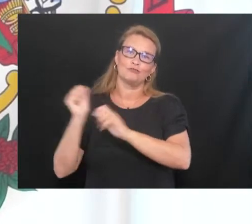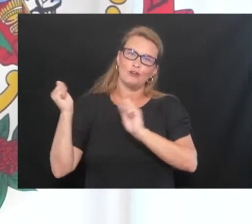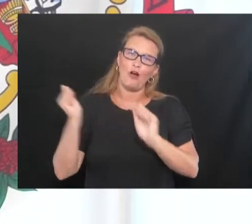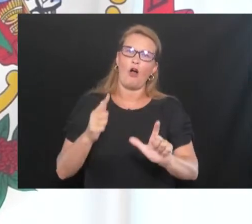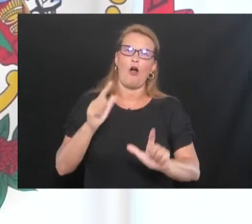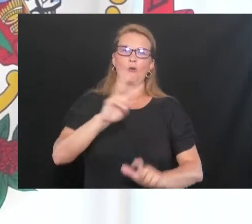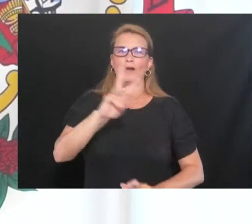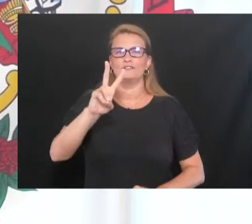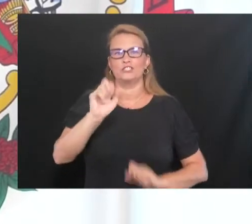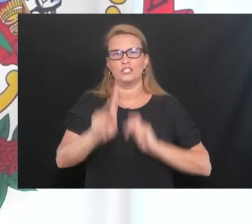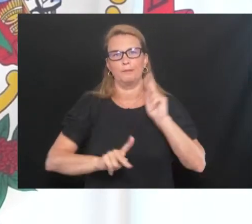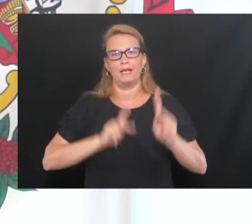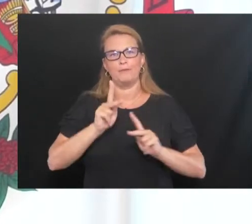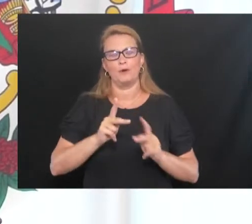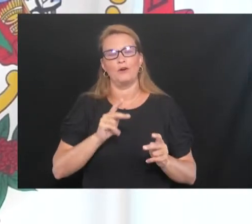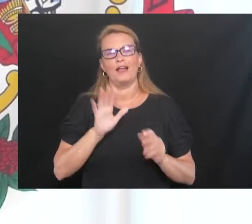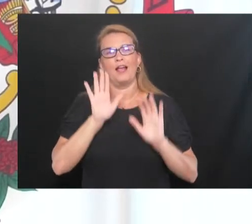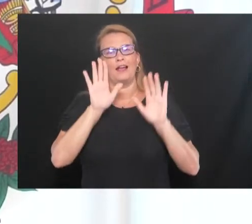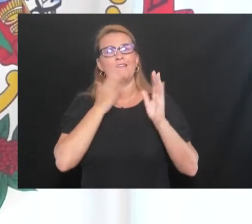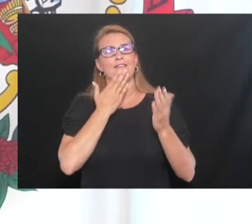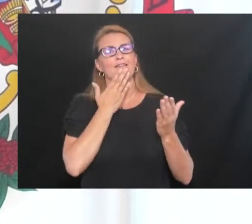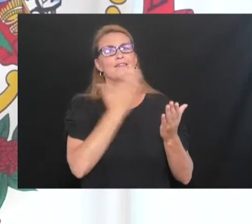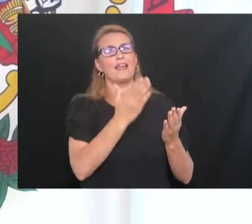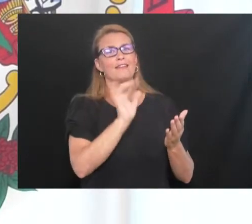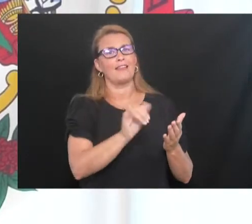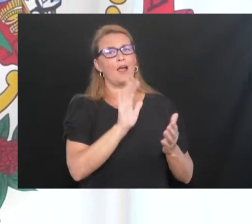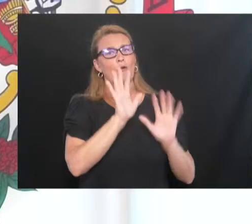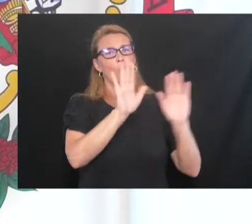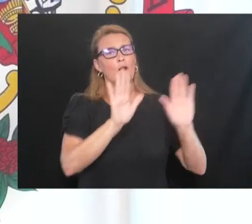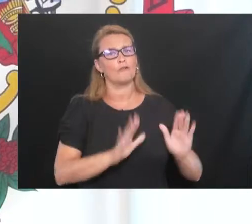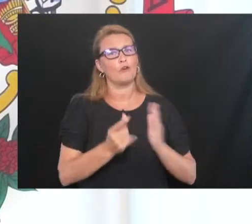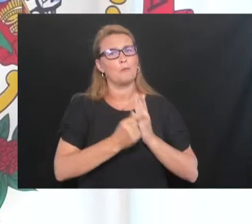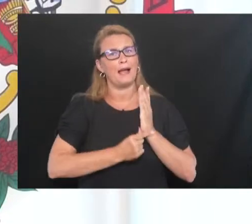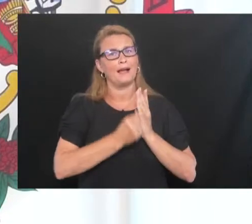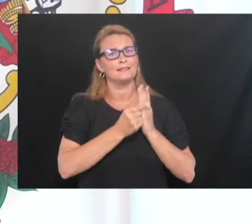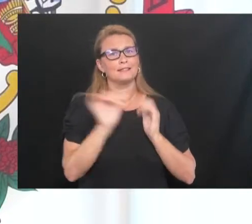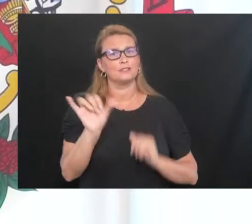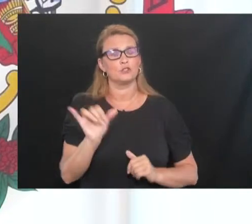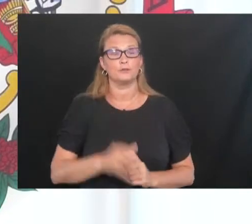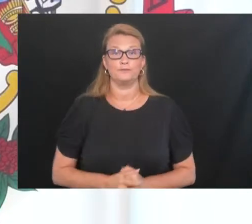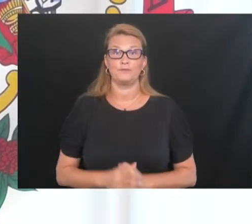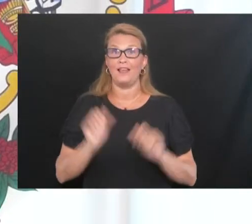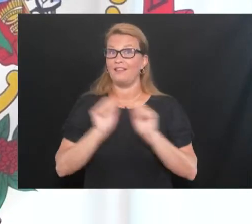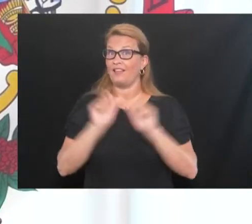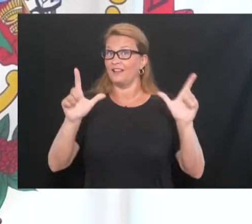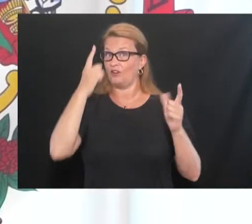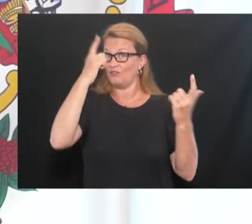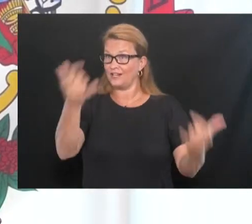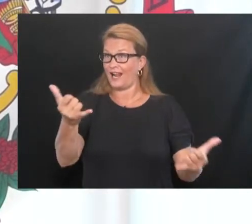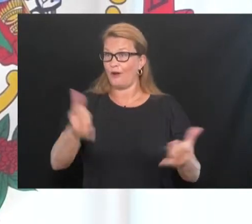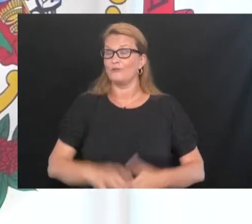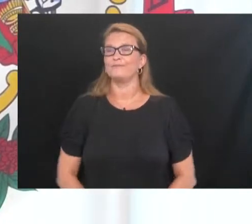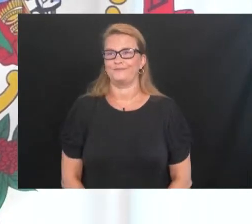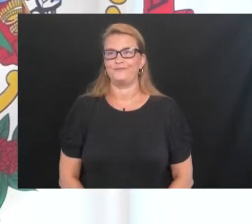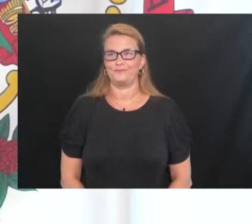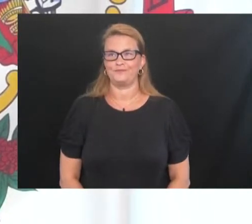and congratulations and thanks to this wonderful magazine as well. That's all I've got.